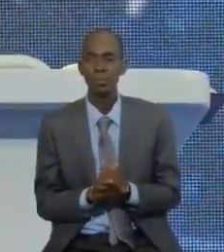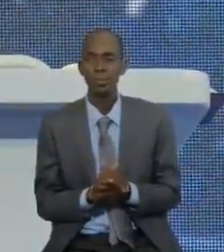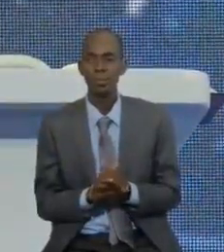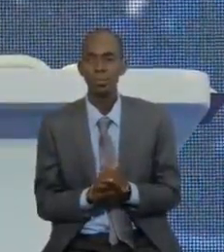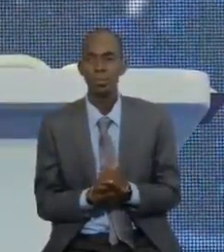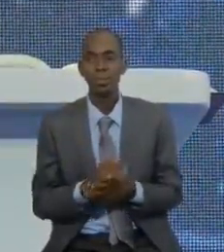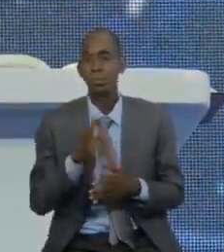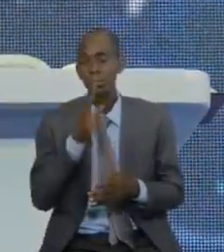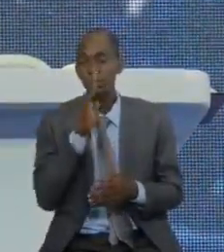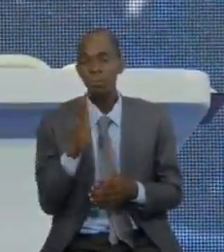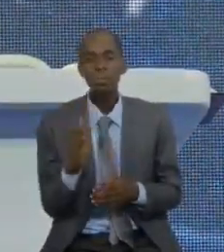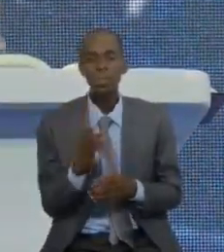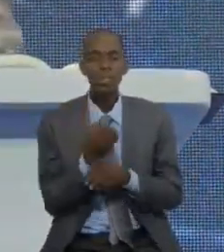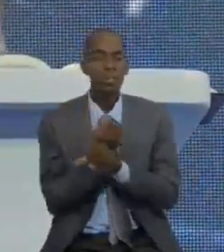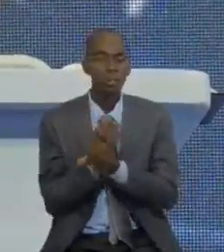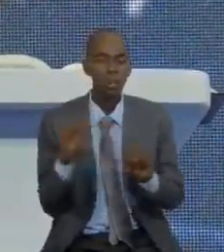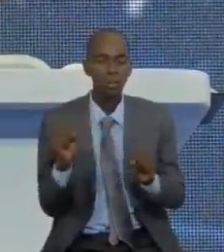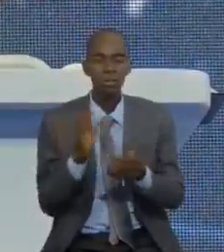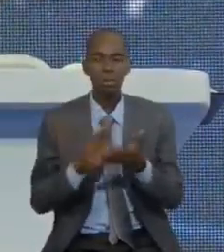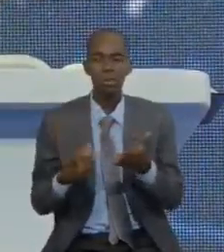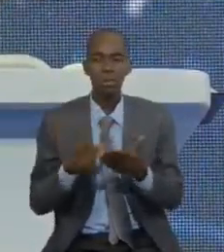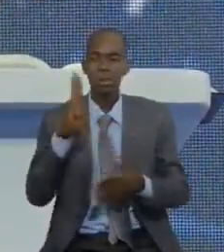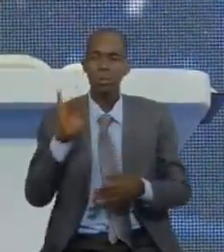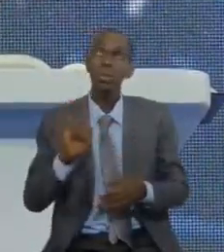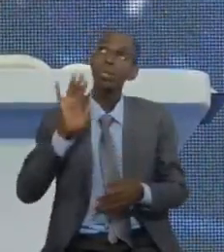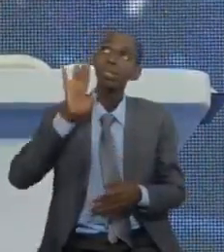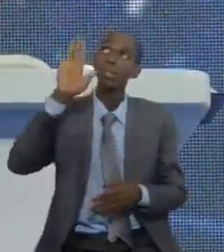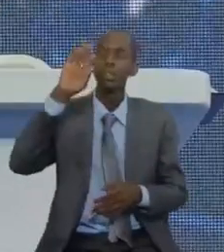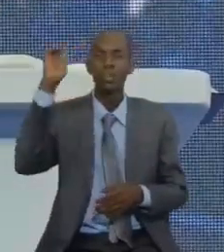Being justified, forgiven by his grace.